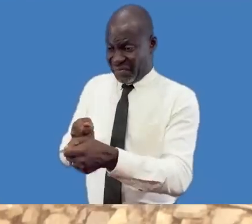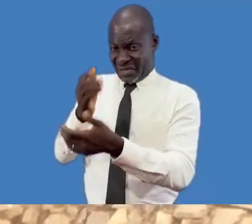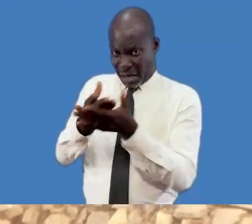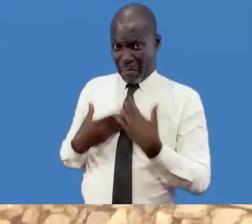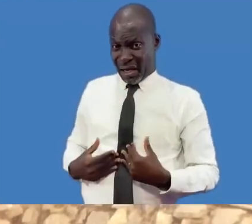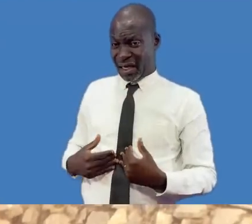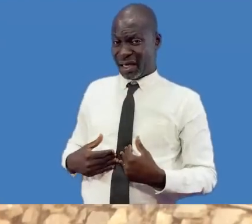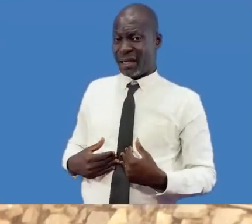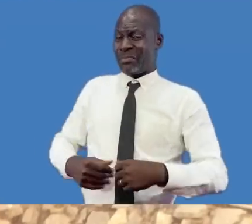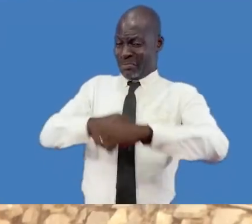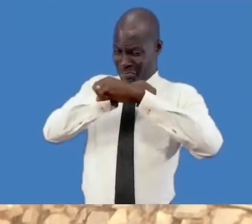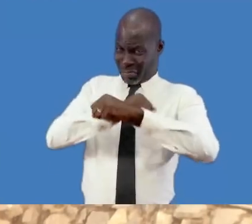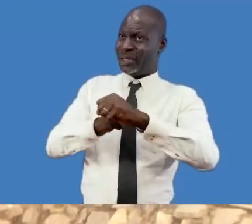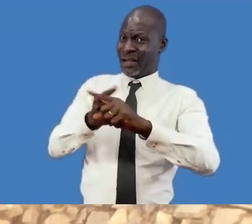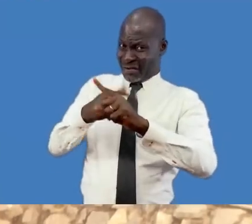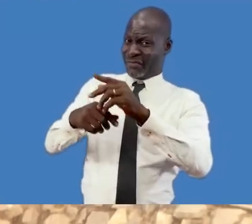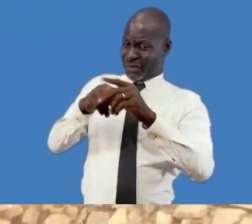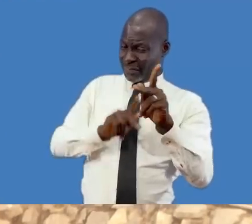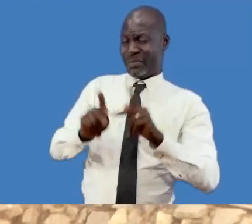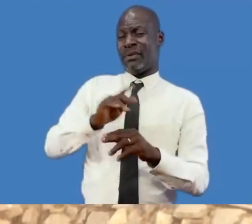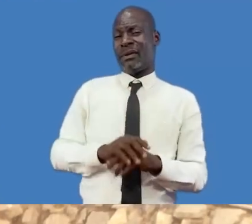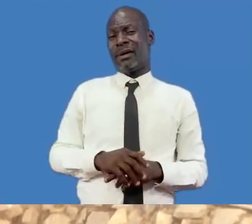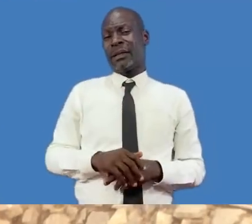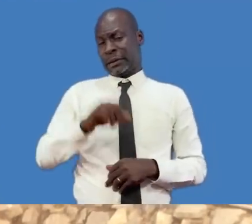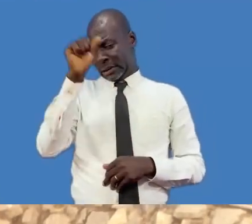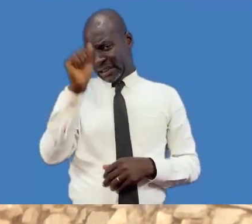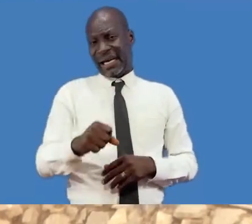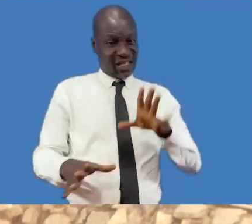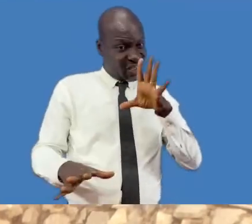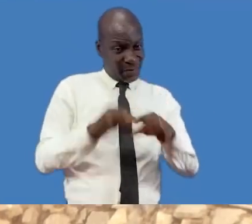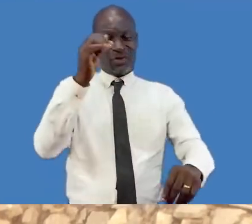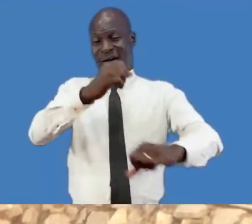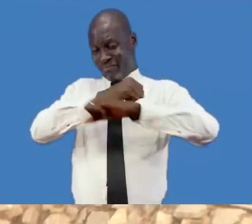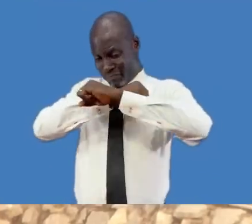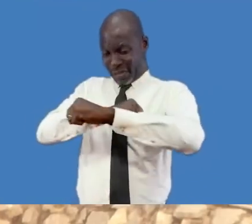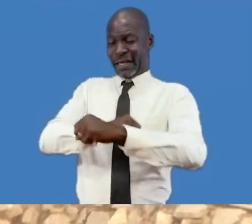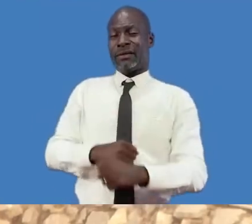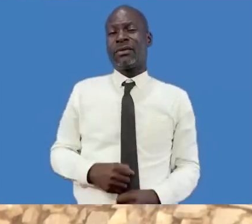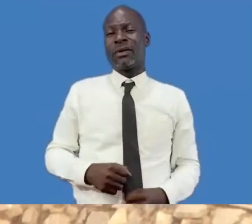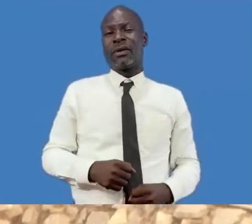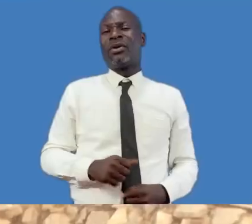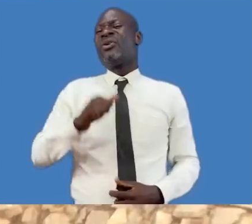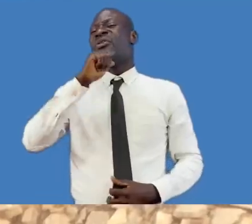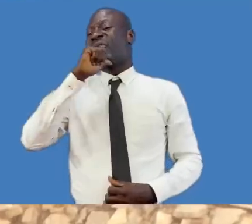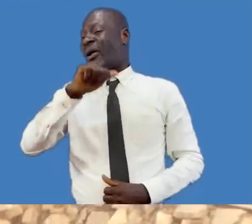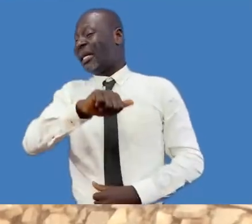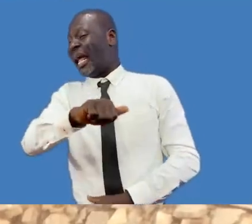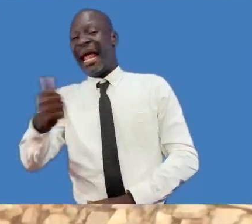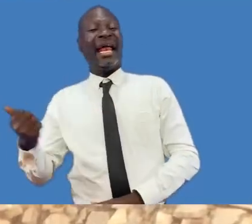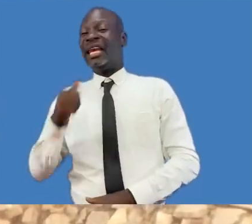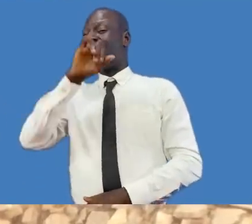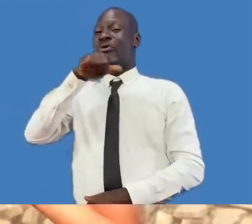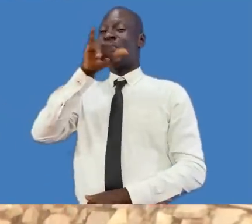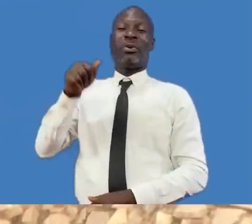no say wo nua nipa ho kire no a obo ano no e ma spiritual protection enya busum biara enya comfort